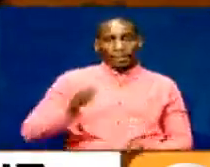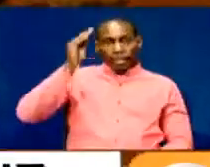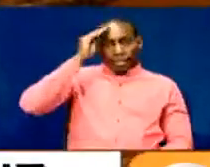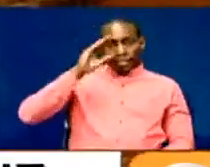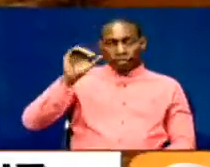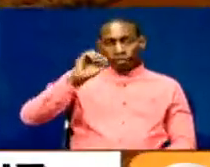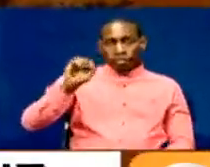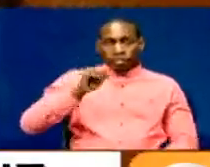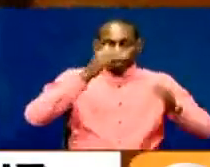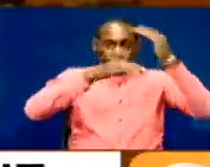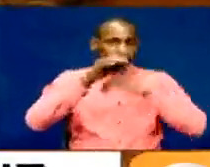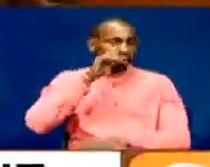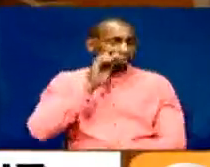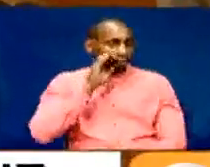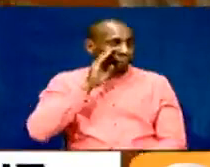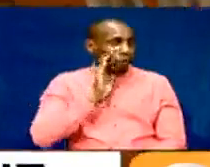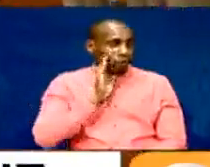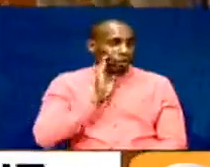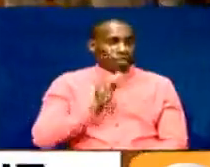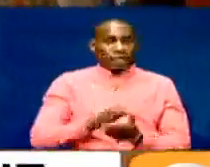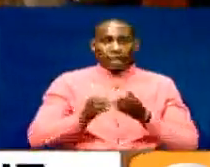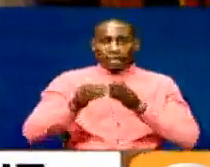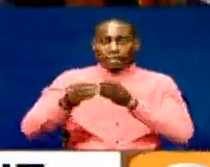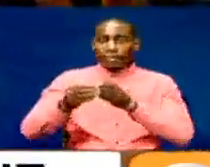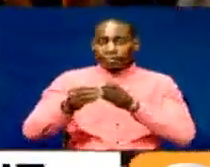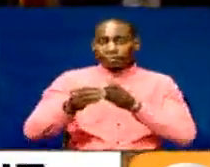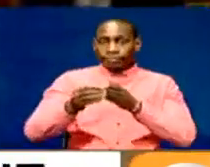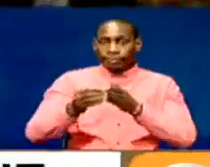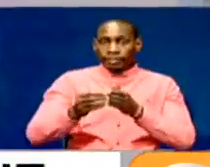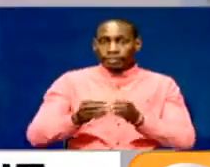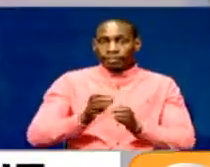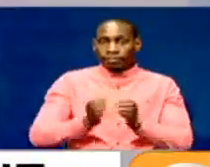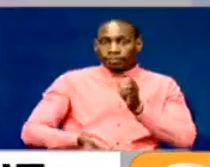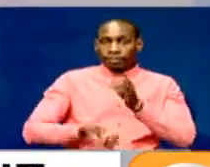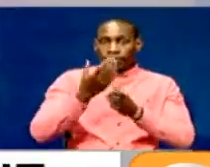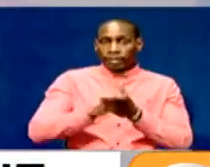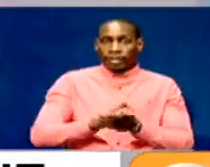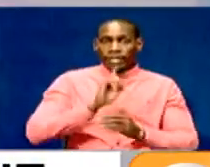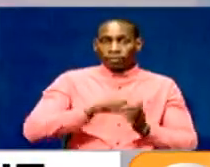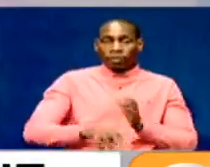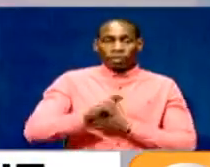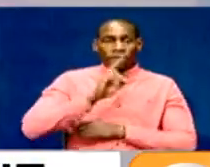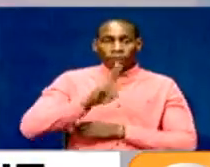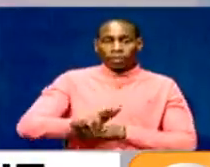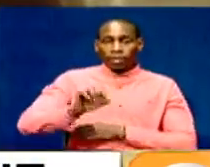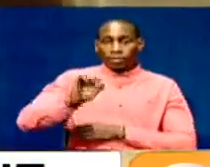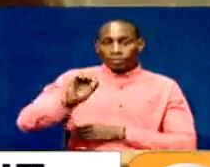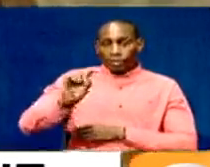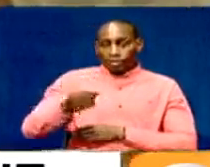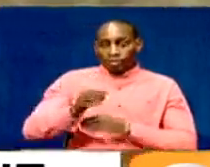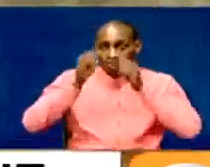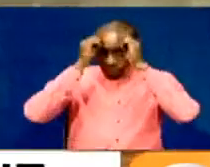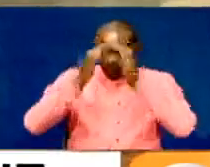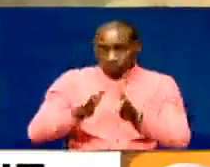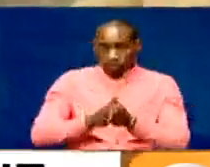Education Cabinet Secretary Professor George Magoha, who presided over the release, said more than 250,000